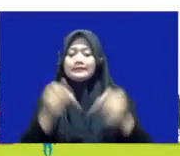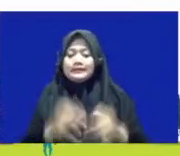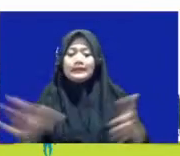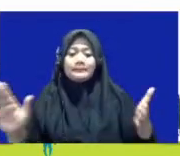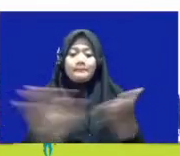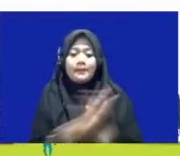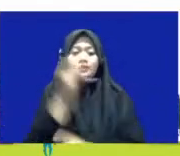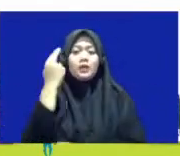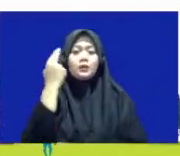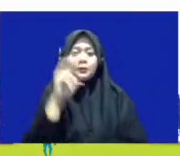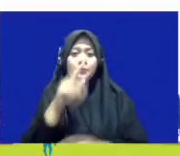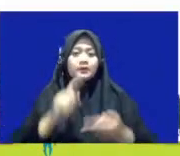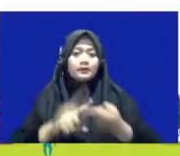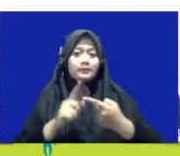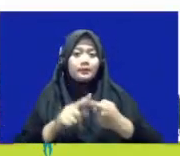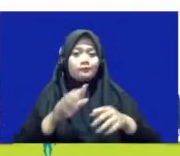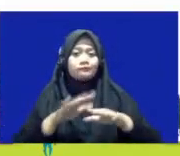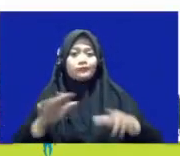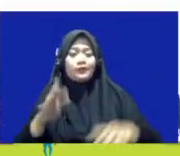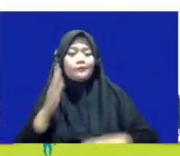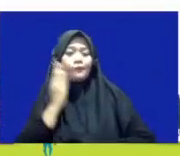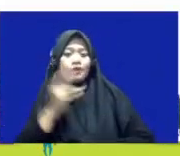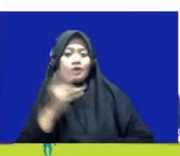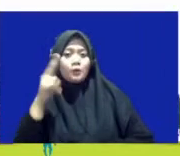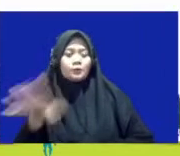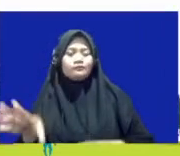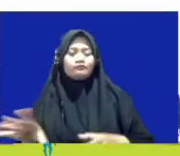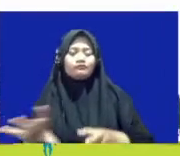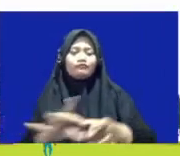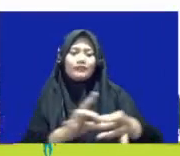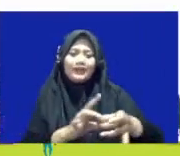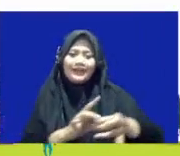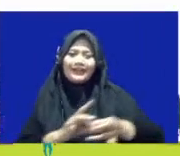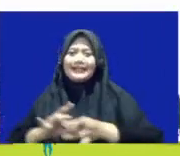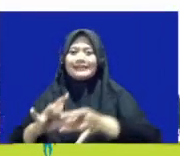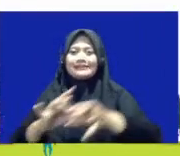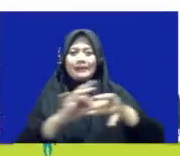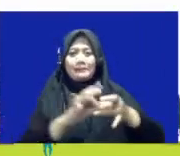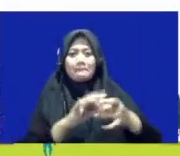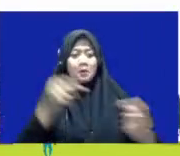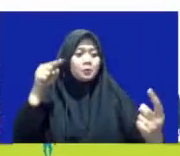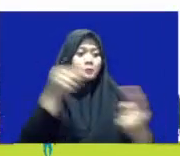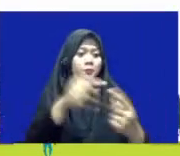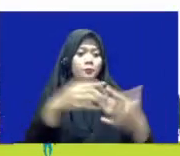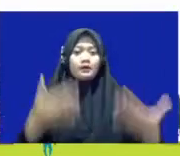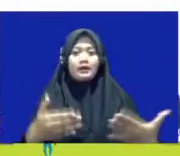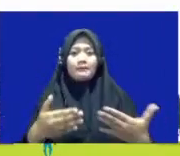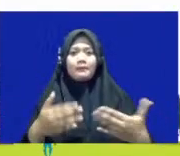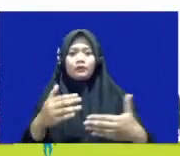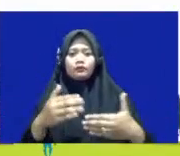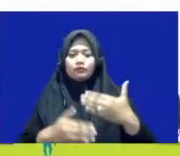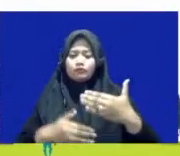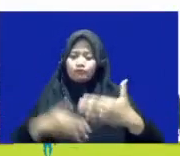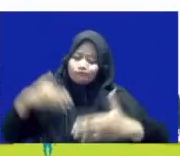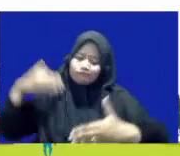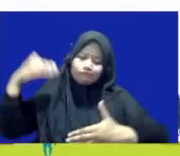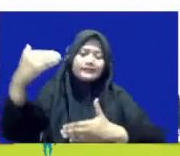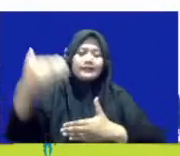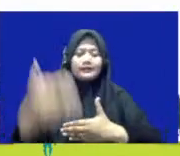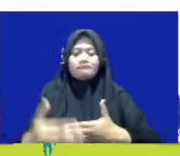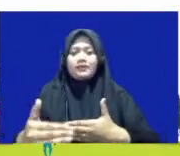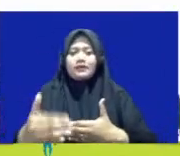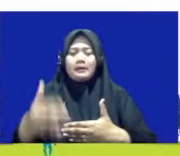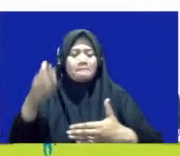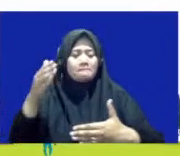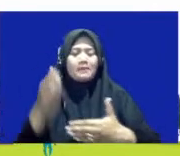together for a resilient future. In disaster situations, both young men and young